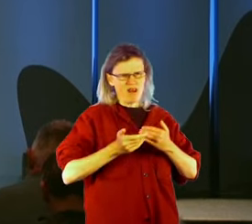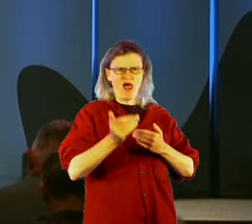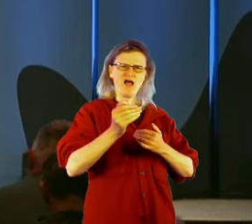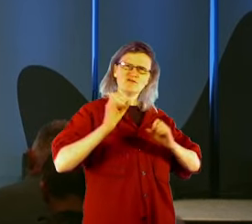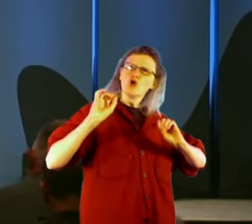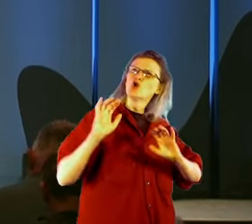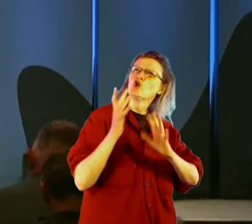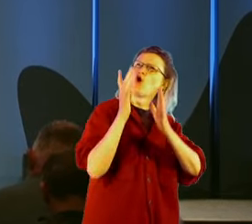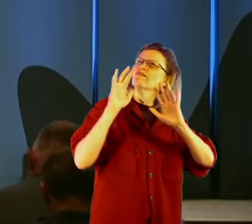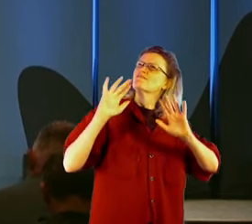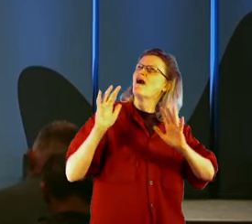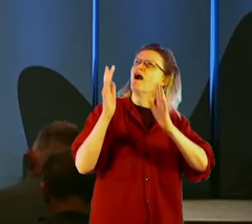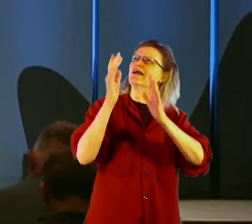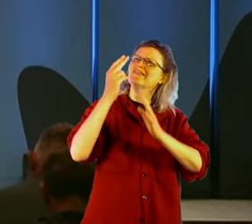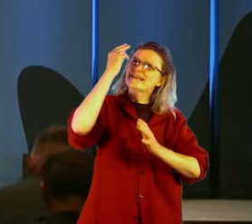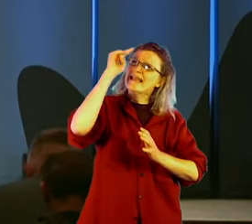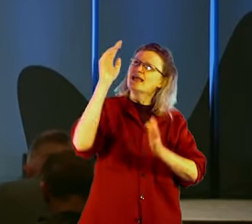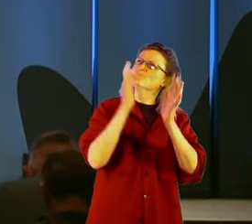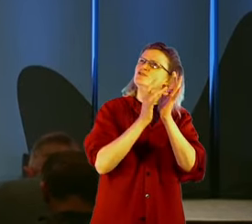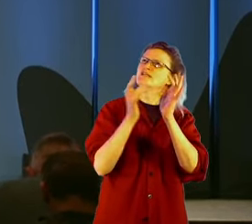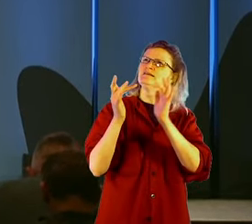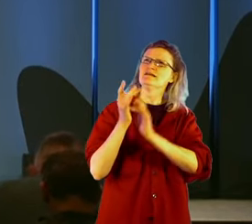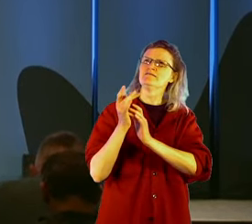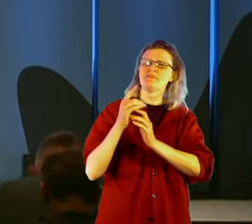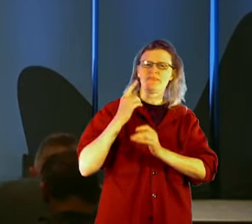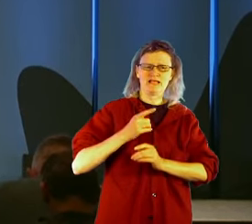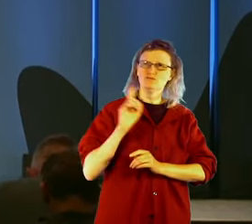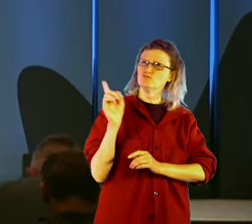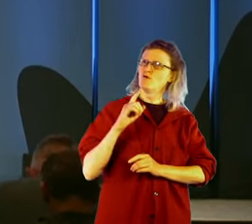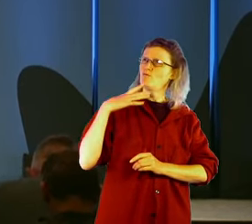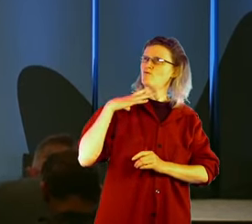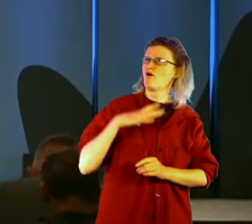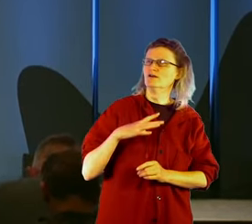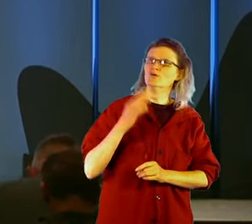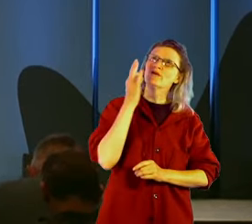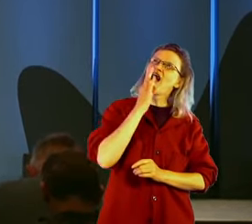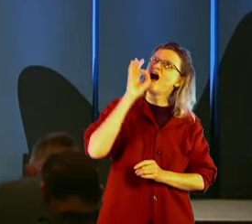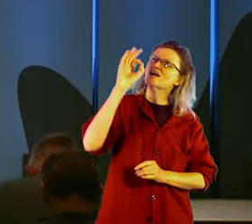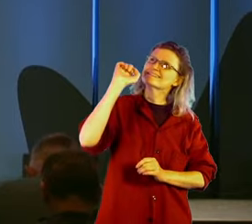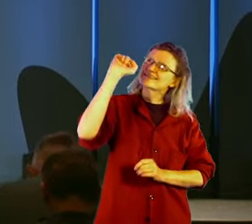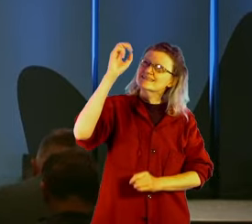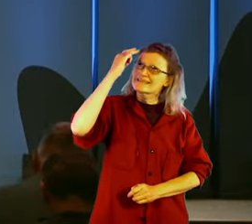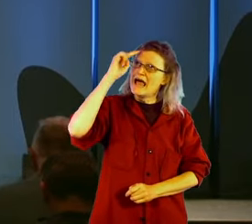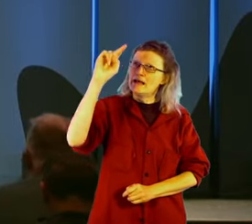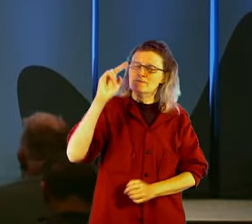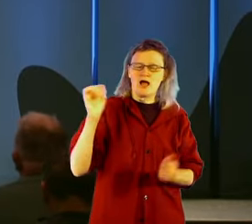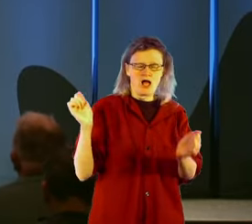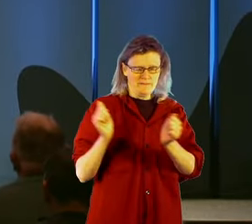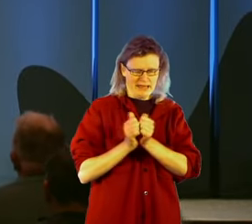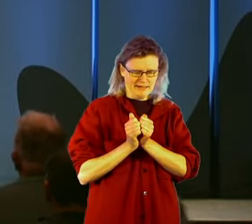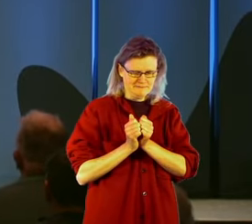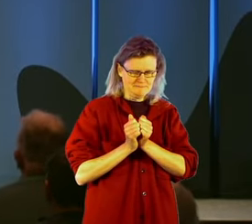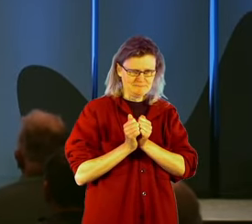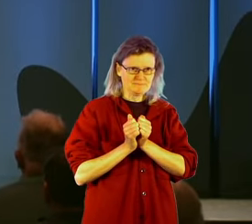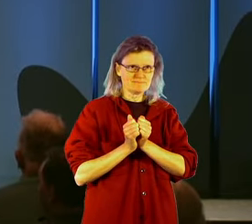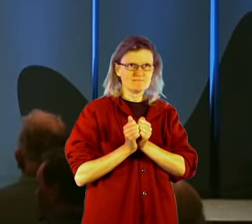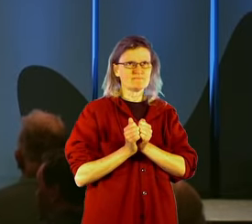glorify the name of Jesus, for that's what we desire, for we ask in his name. Amen.